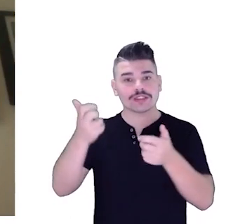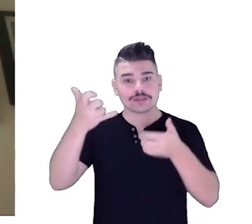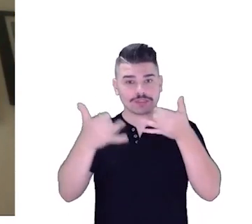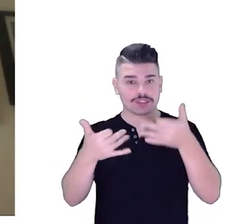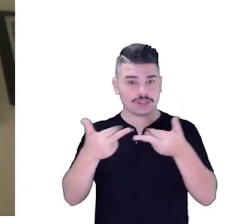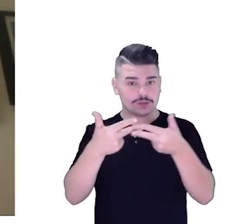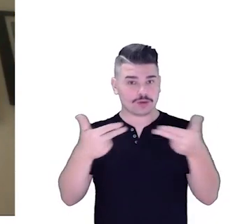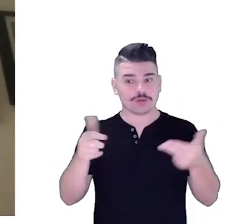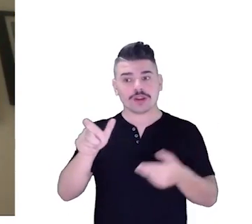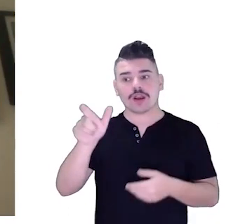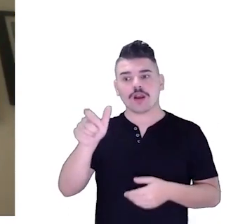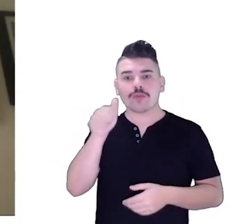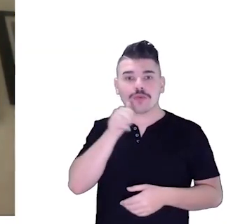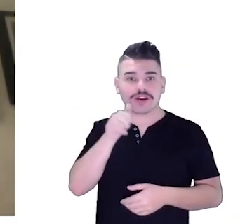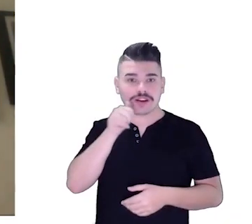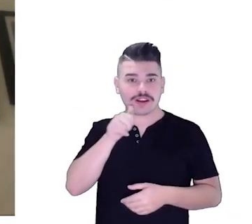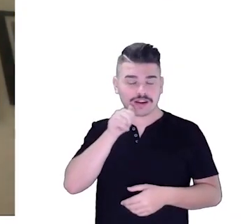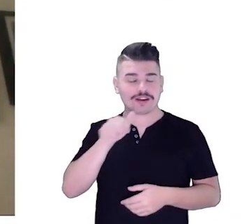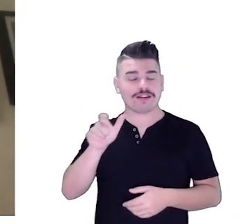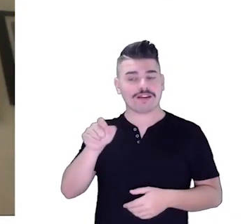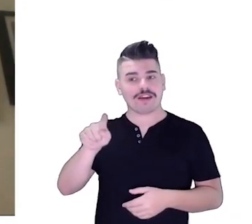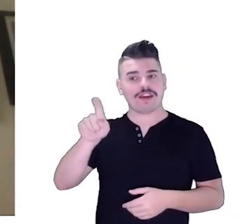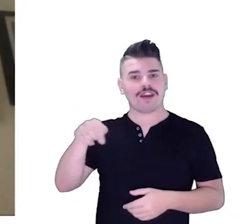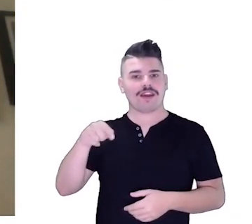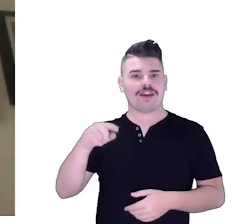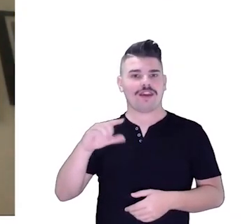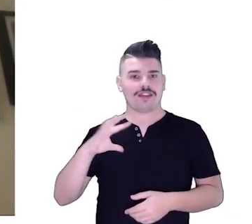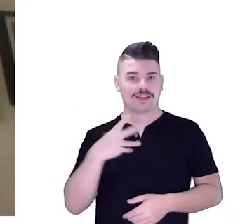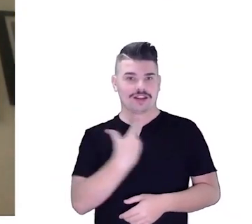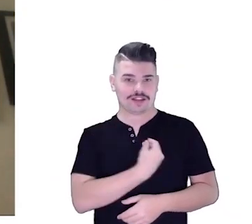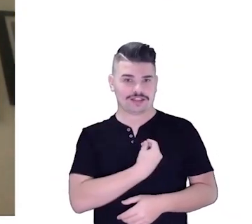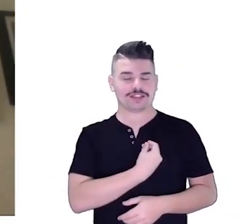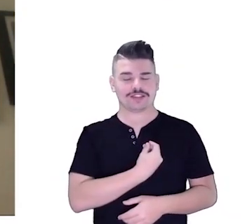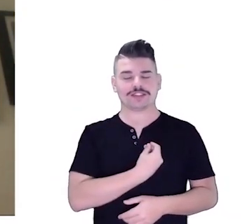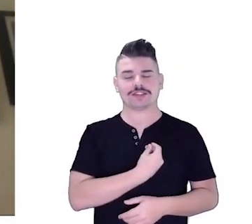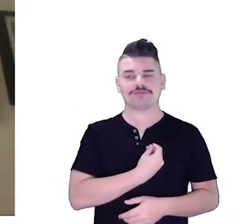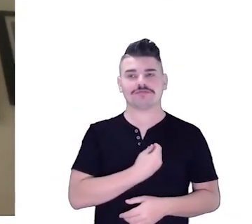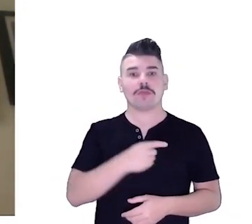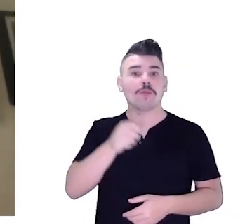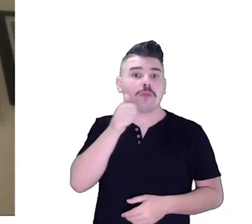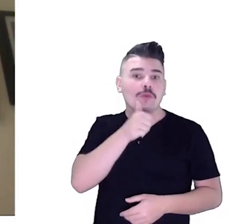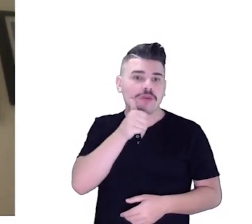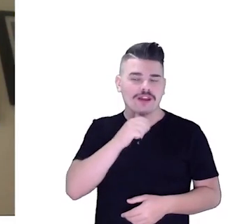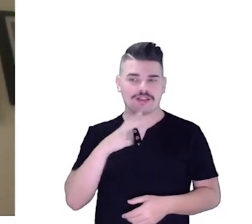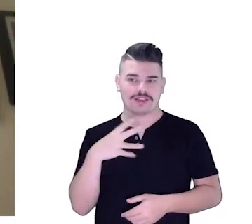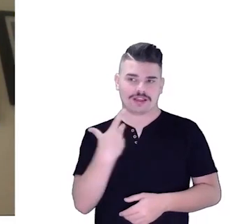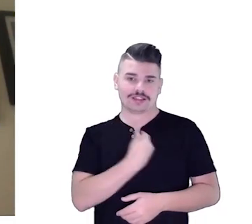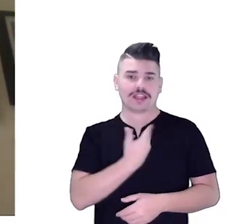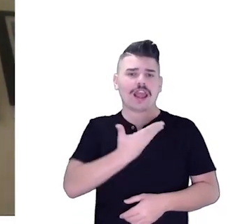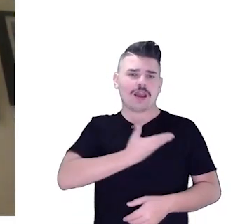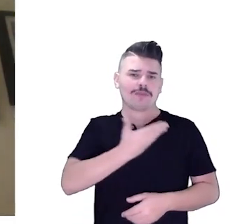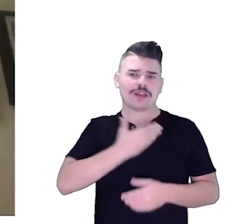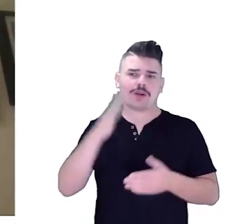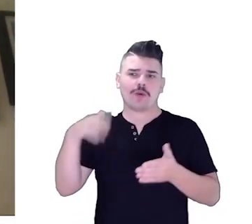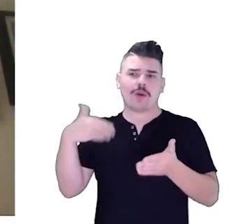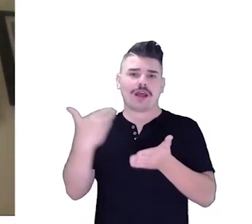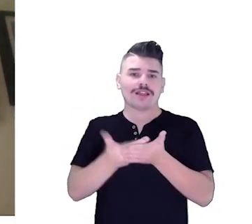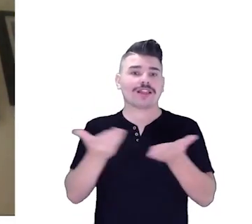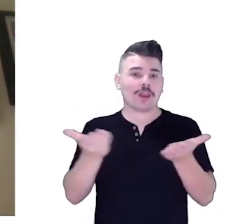trans, um homem trans, alguém que é um grande amigo dela até hoje, né? Um filme sobre